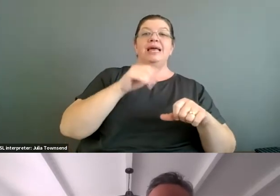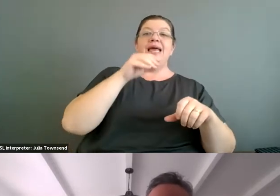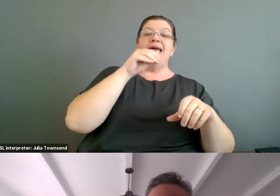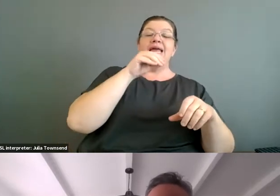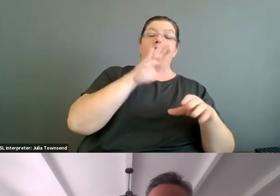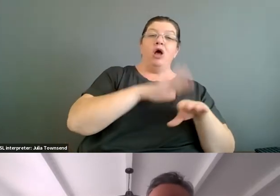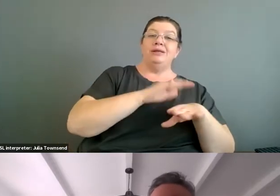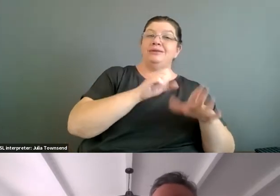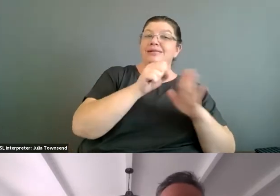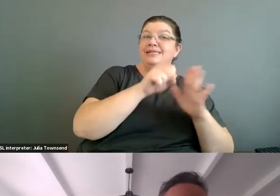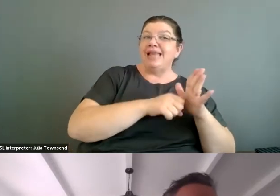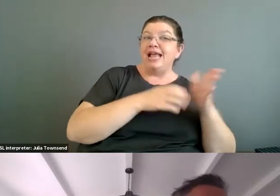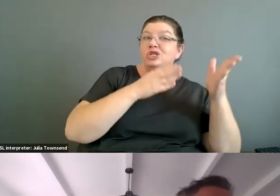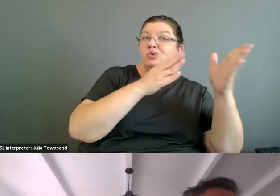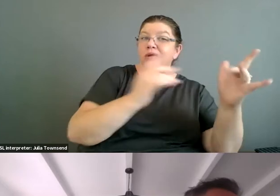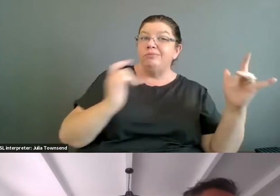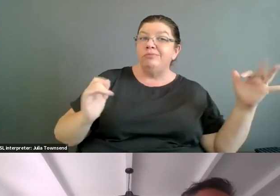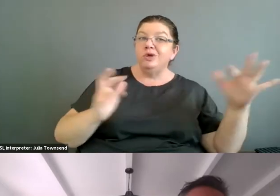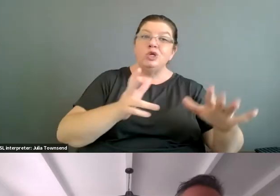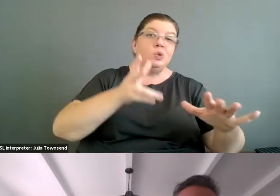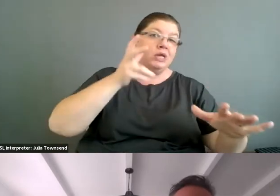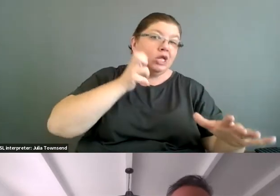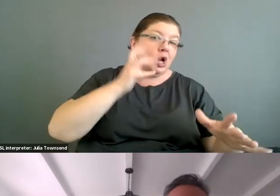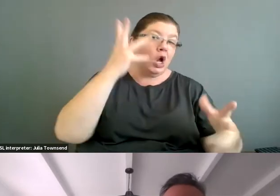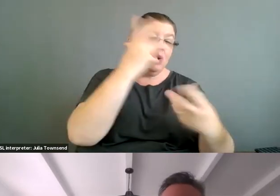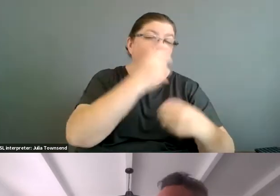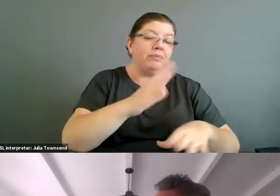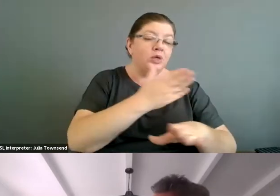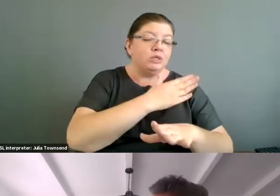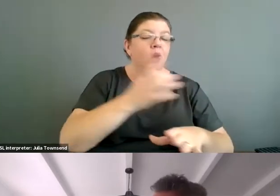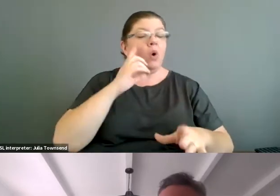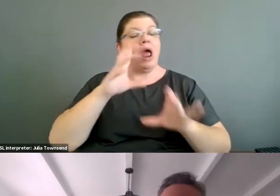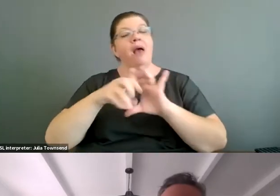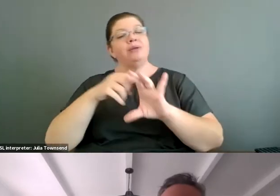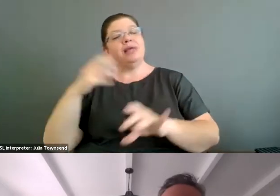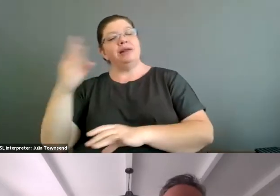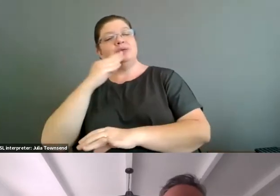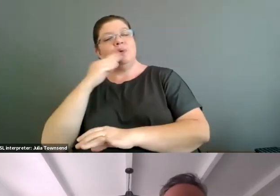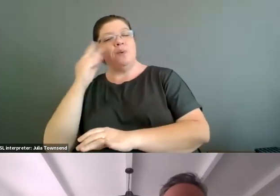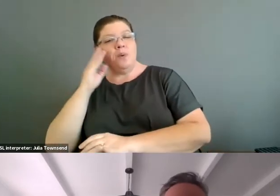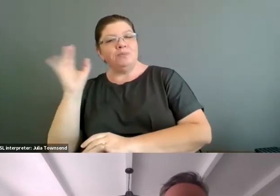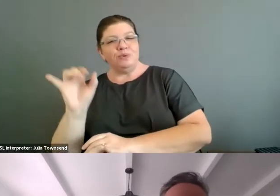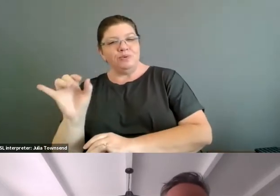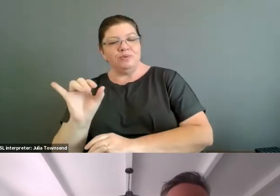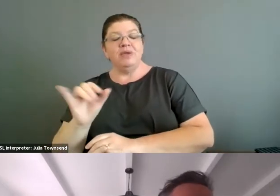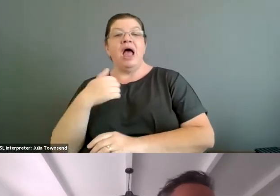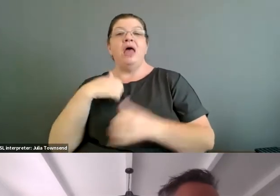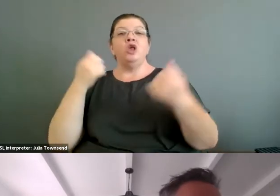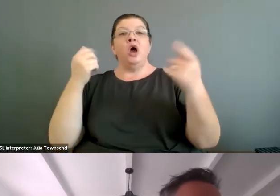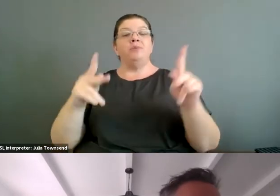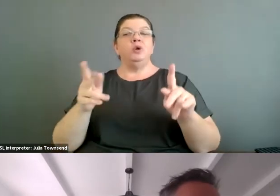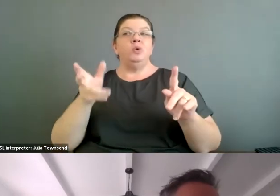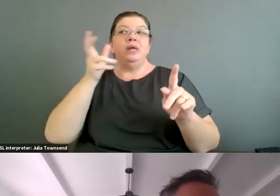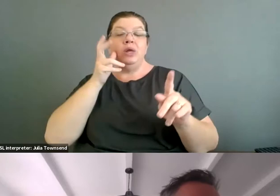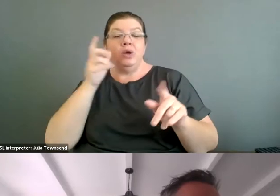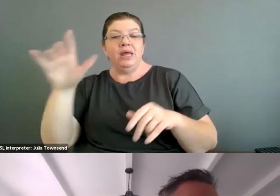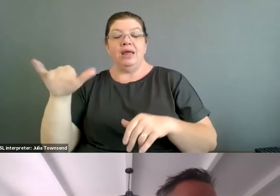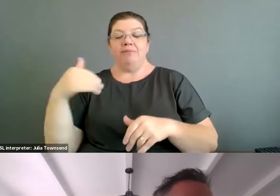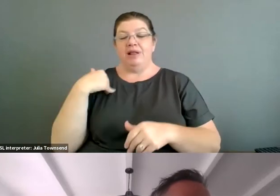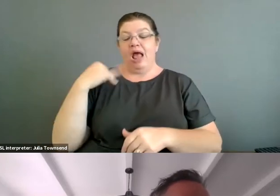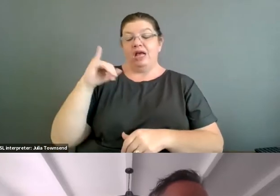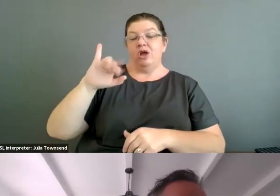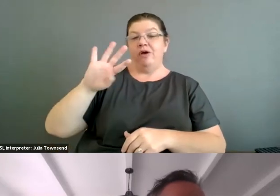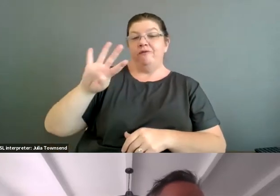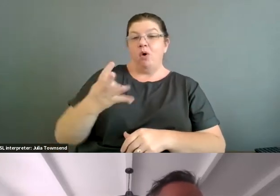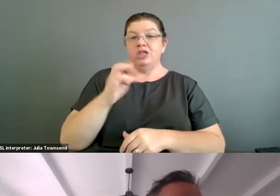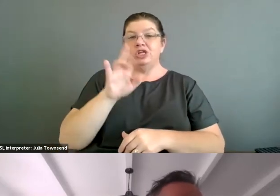where crowds gather to hear his incredible music. I had an opportunity to hear him on the 4th of July and was inspired to